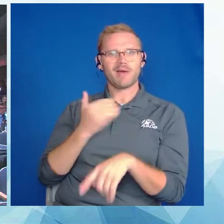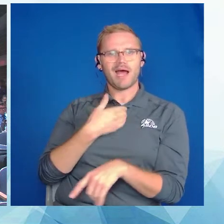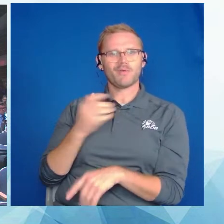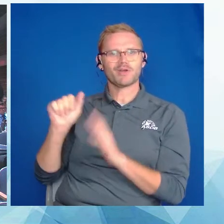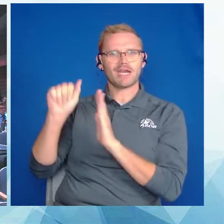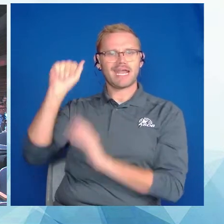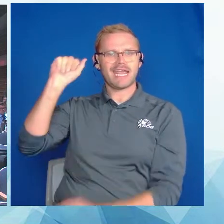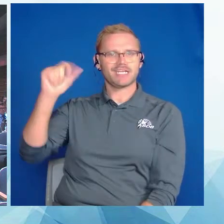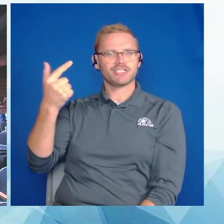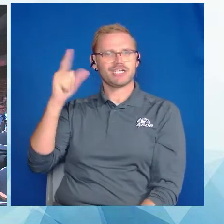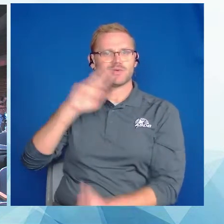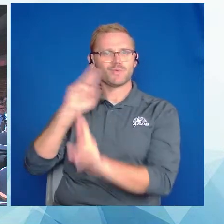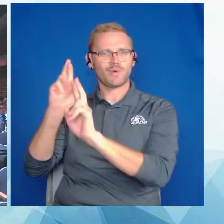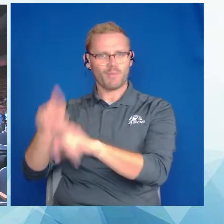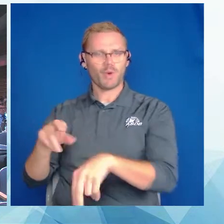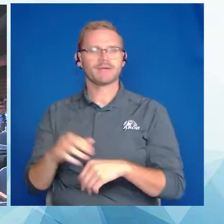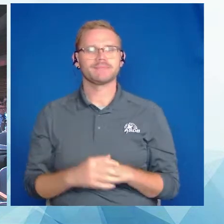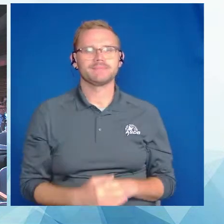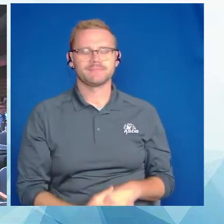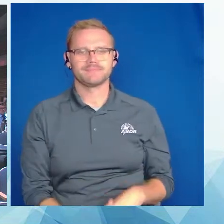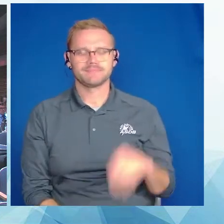General's report.